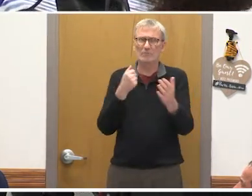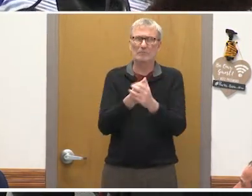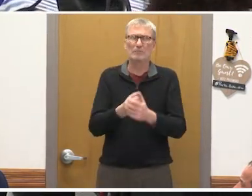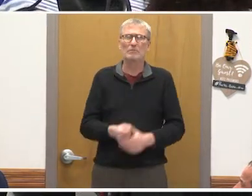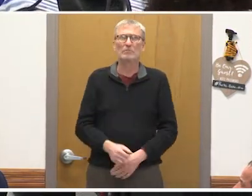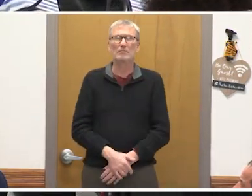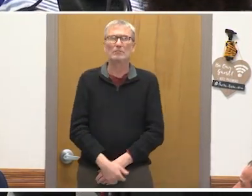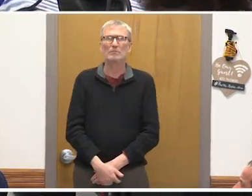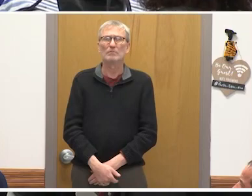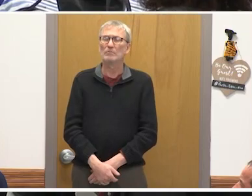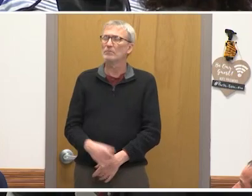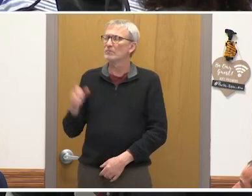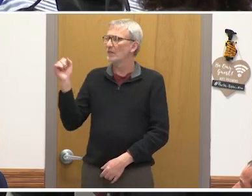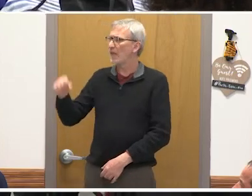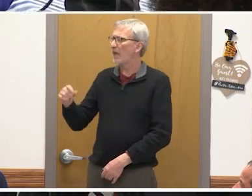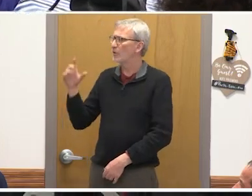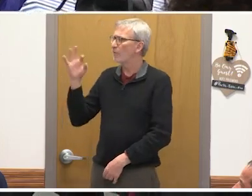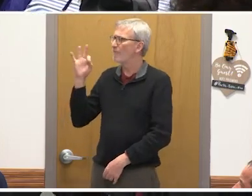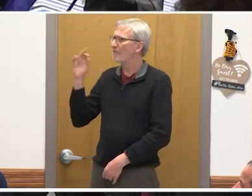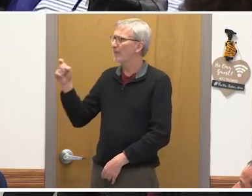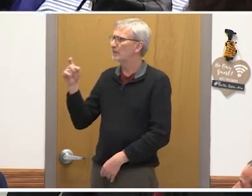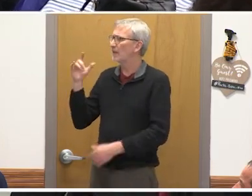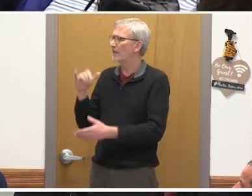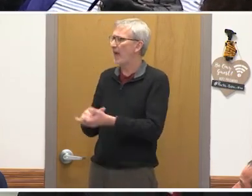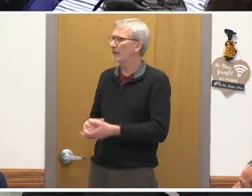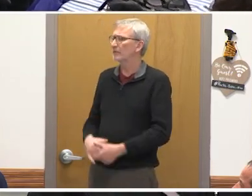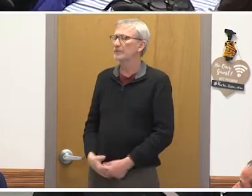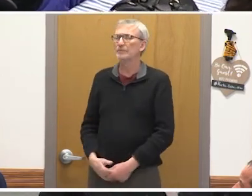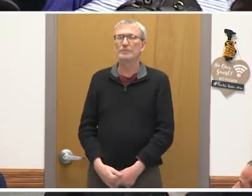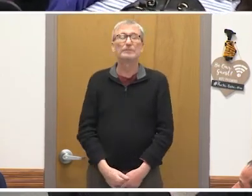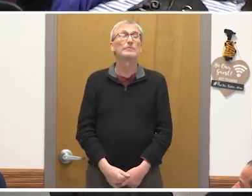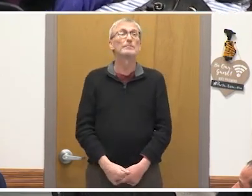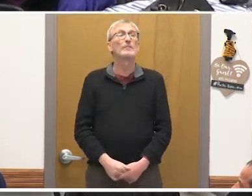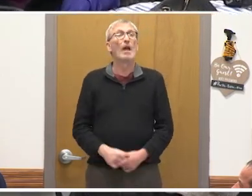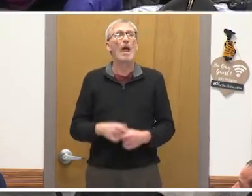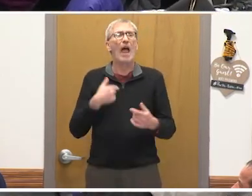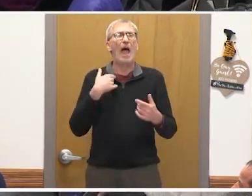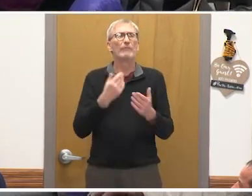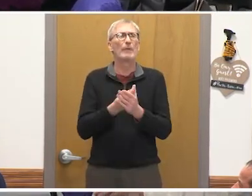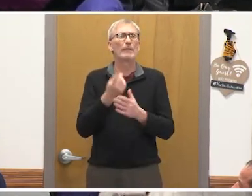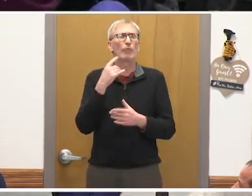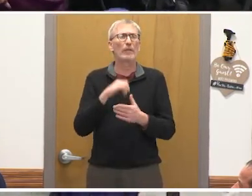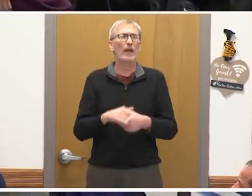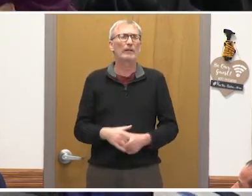And can we do anything with that sidewalk? Is there any budget, any money anywhere for that, possibly?